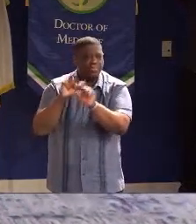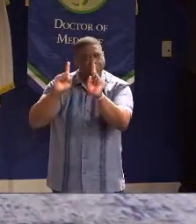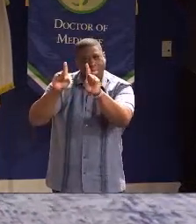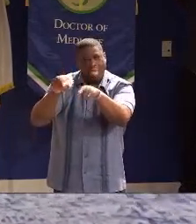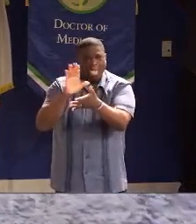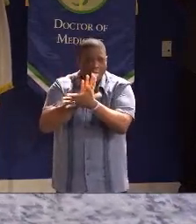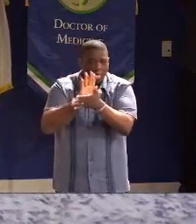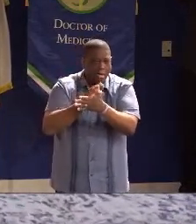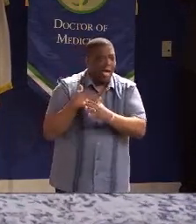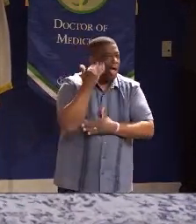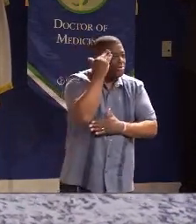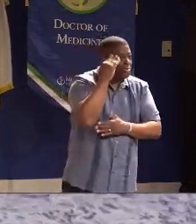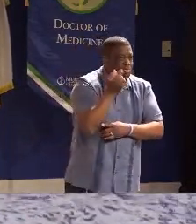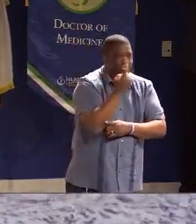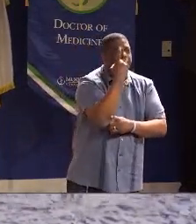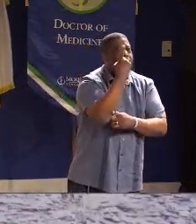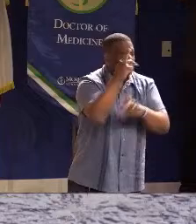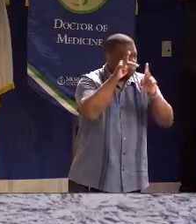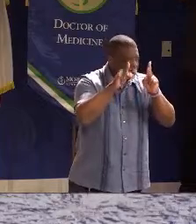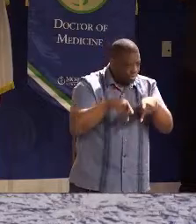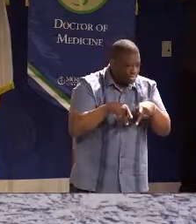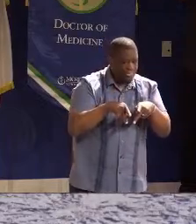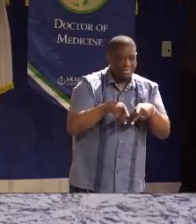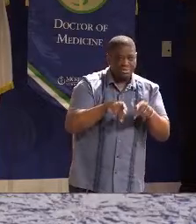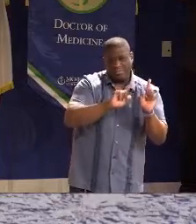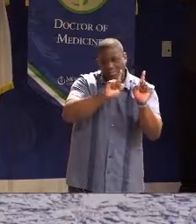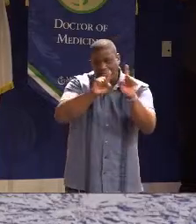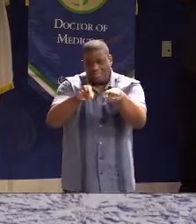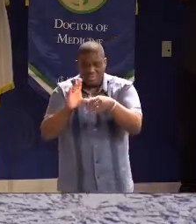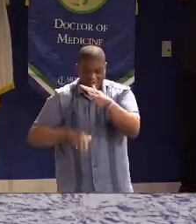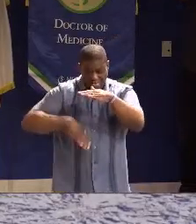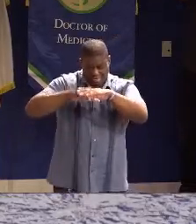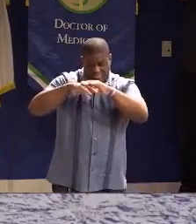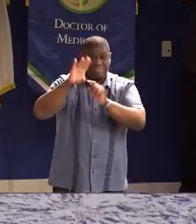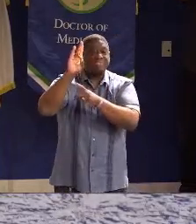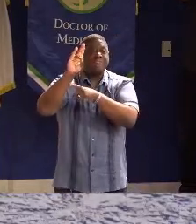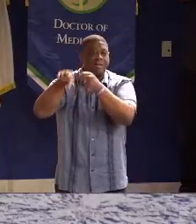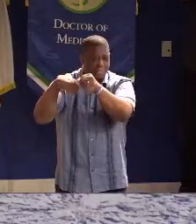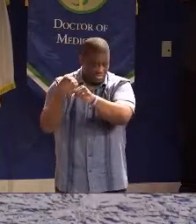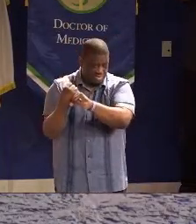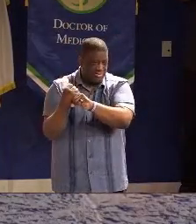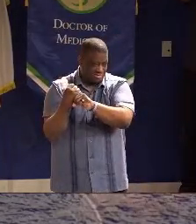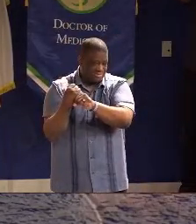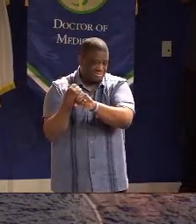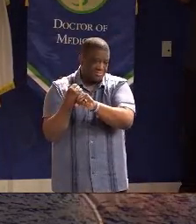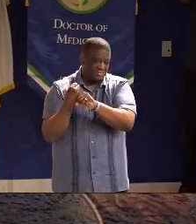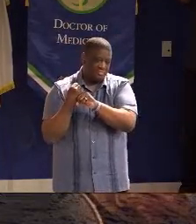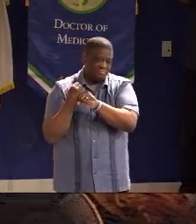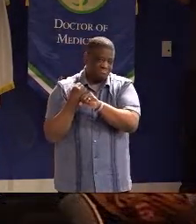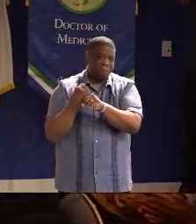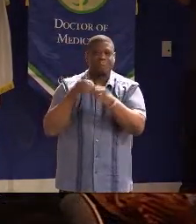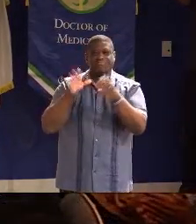know at least one person here is going to be somewhere for the next 7 years.